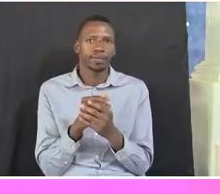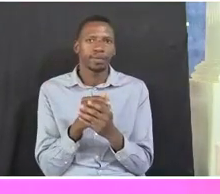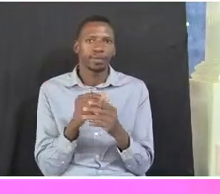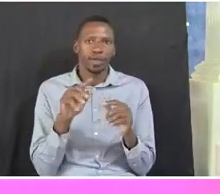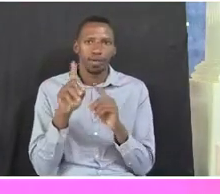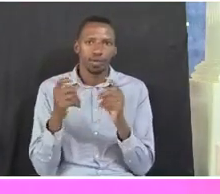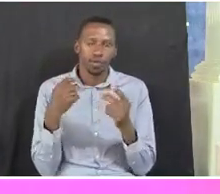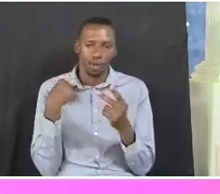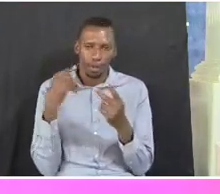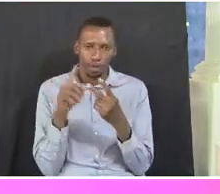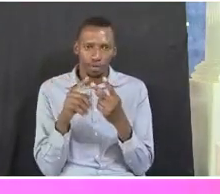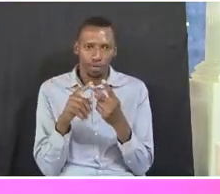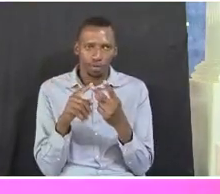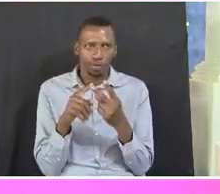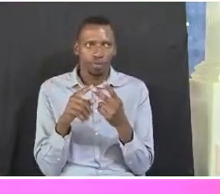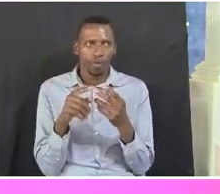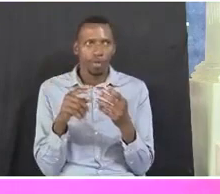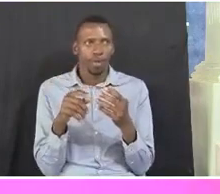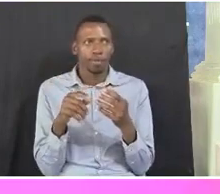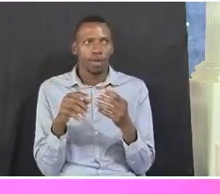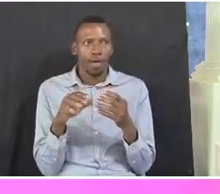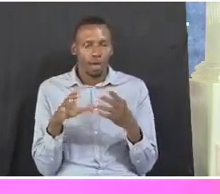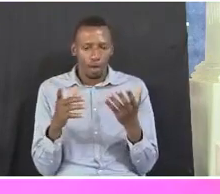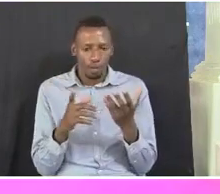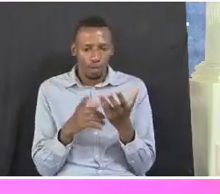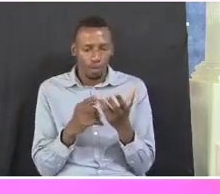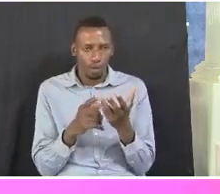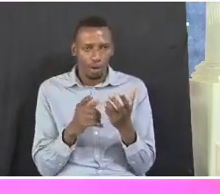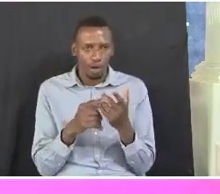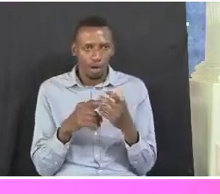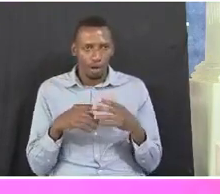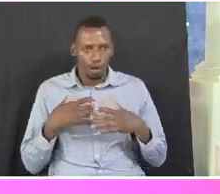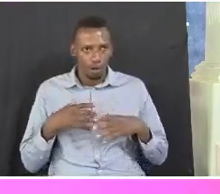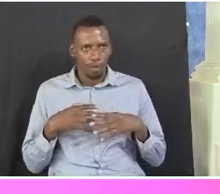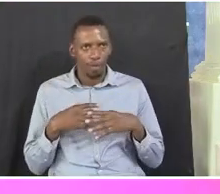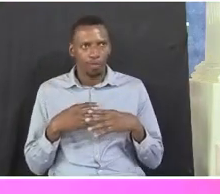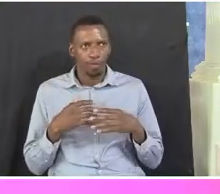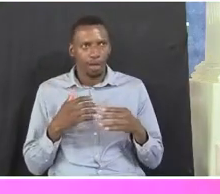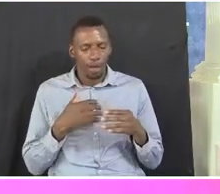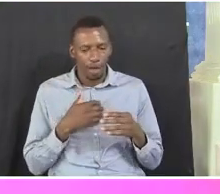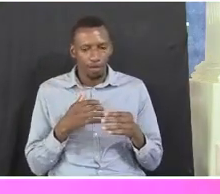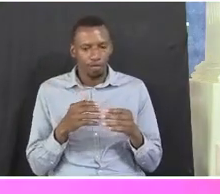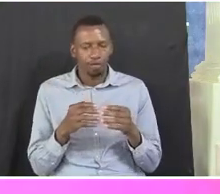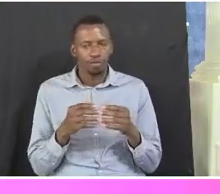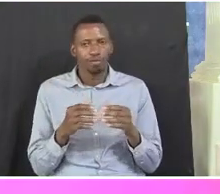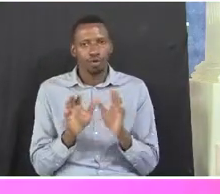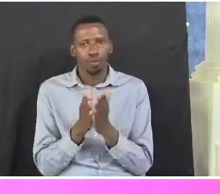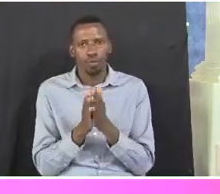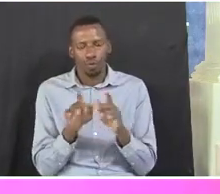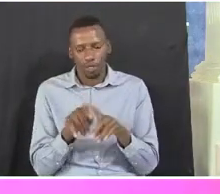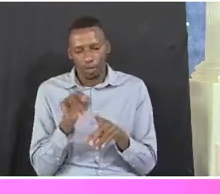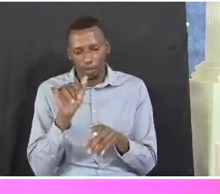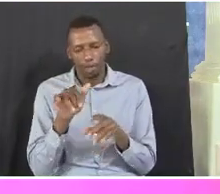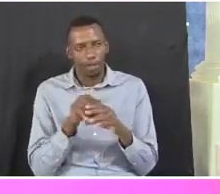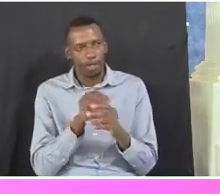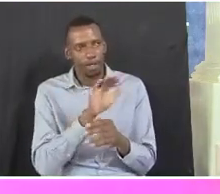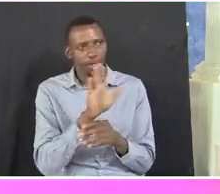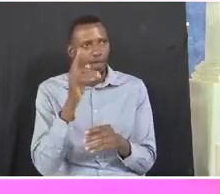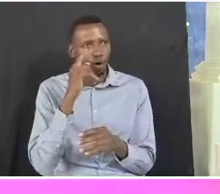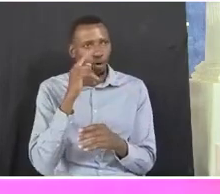Question number two. How many have copies, hard copies in their homes?